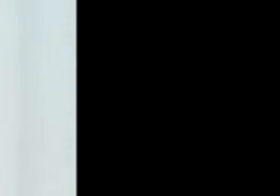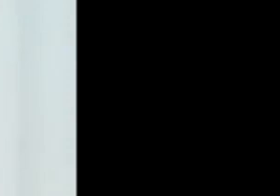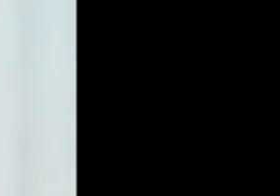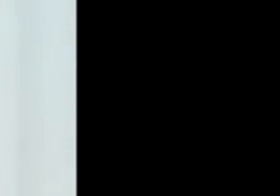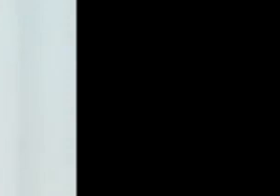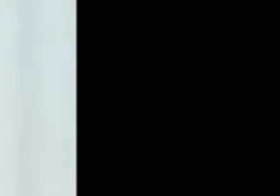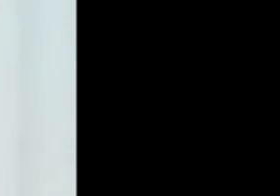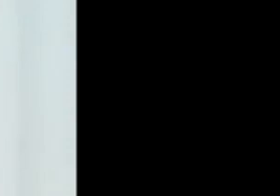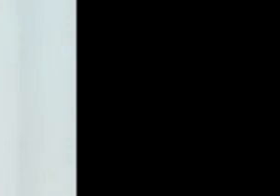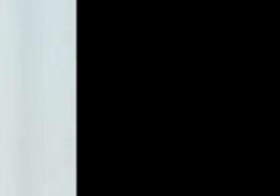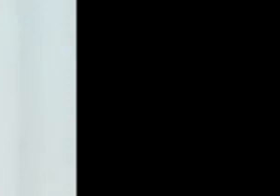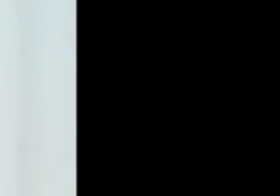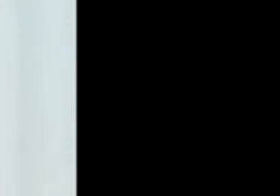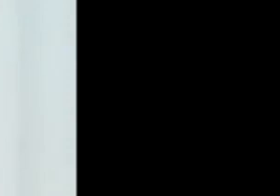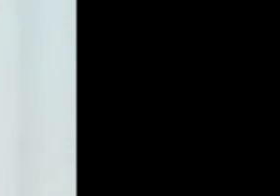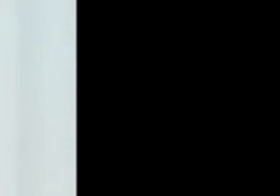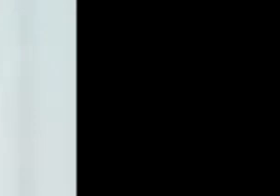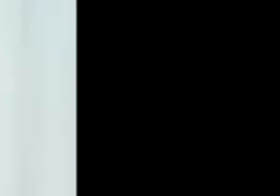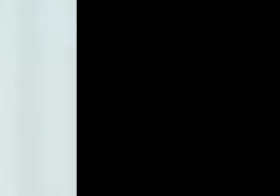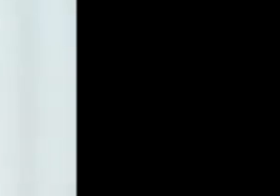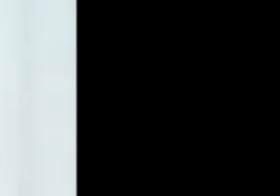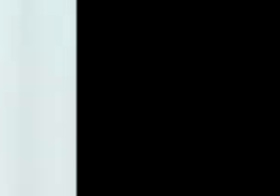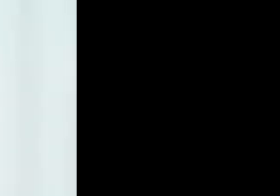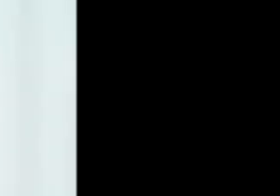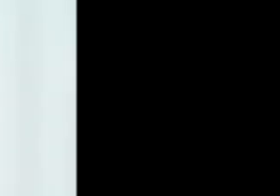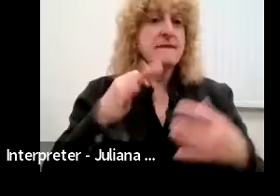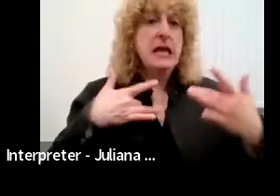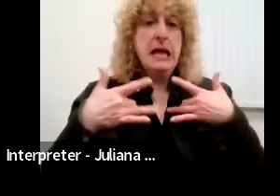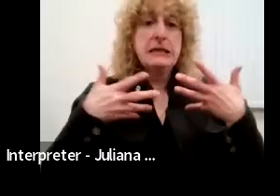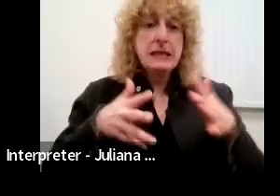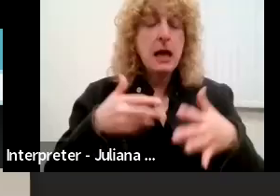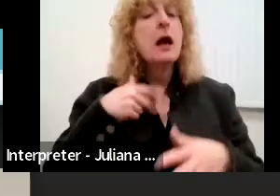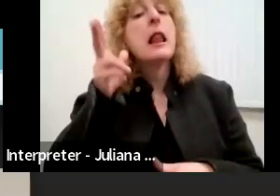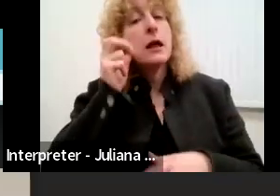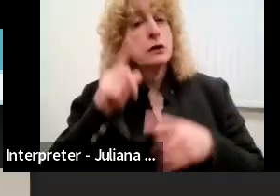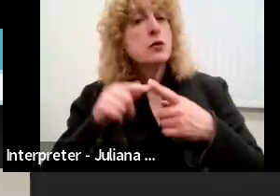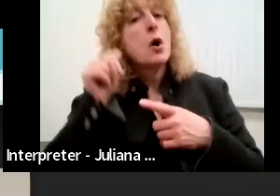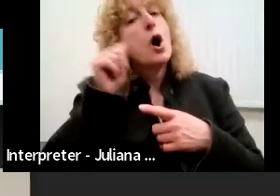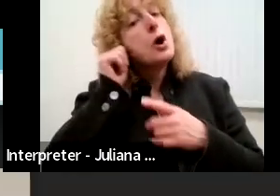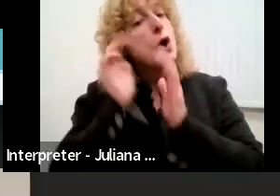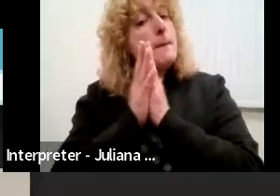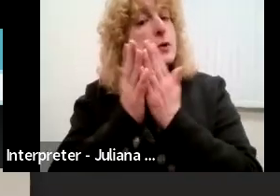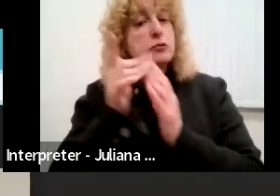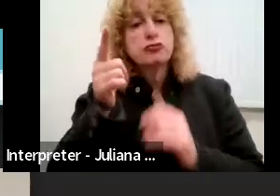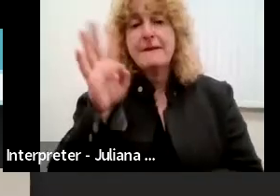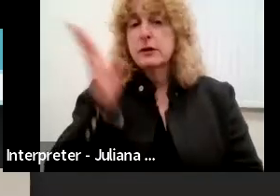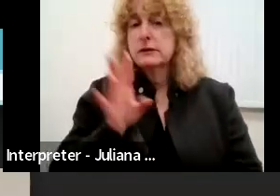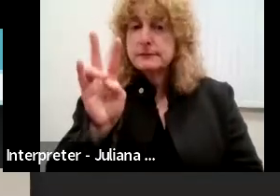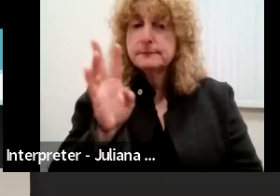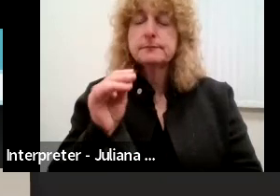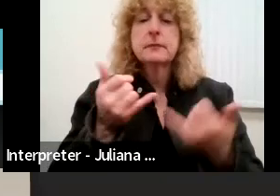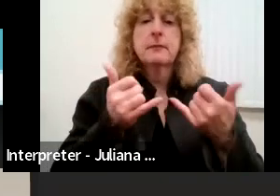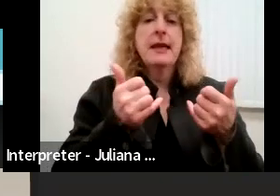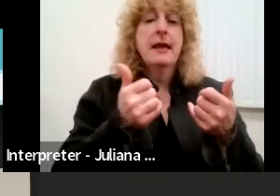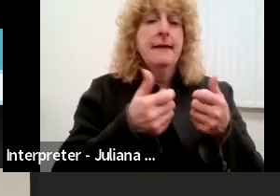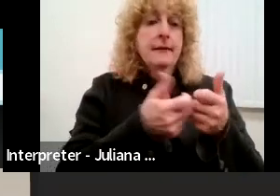Kimberly says, I have no teeth due to anxiety. I do listen to audiobooks 24/7 and play video games to block the